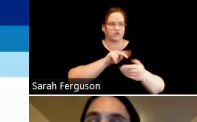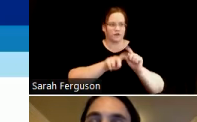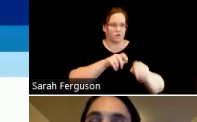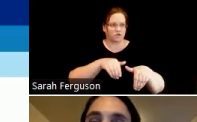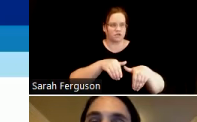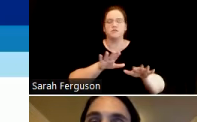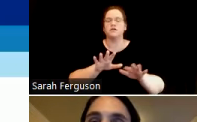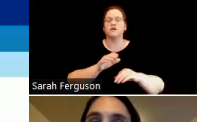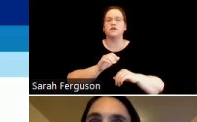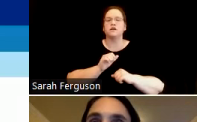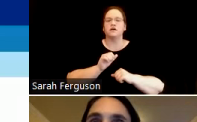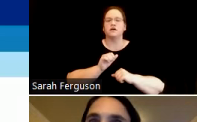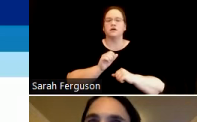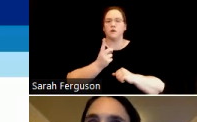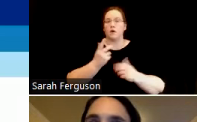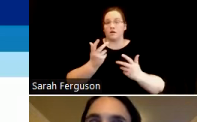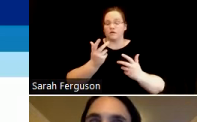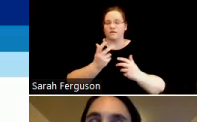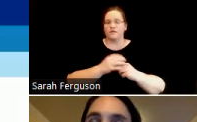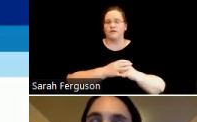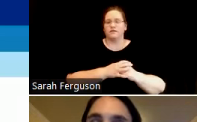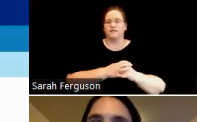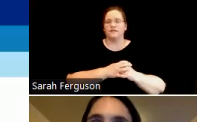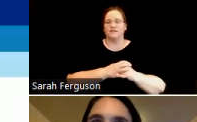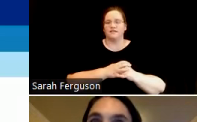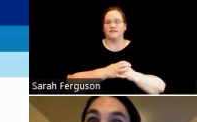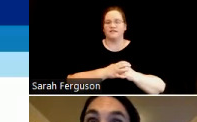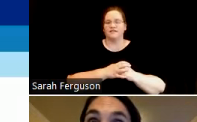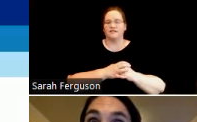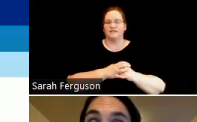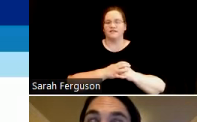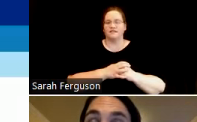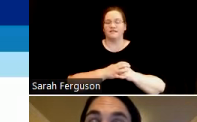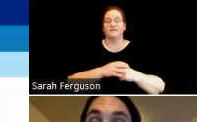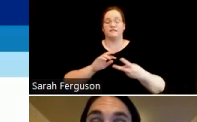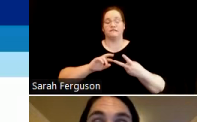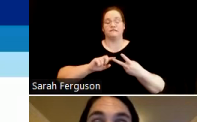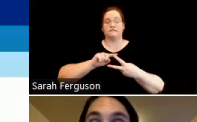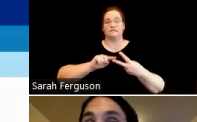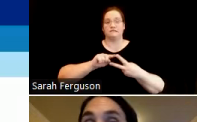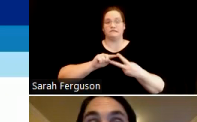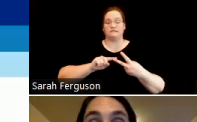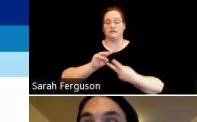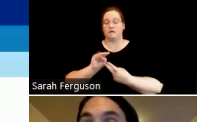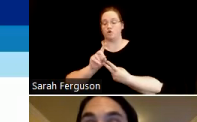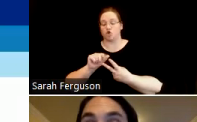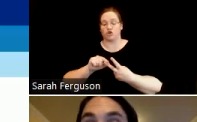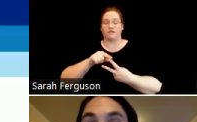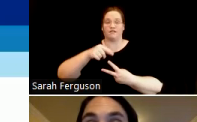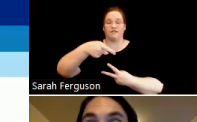that's one of them is, I was alluding to this a little bit at the end, the Moderna versus Pfizer. There really